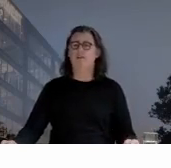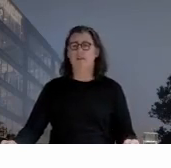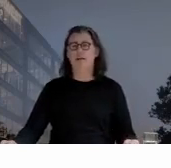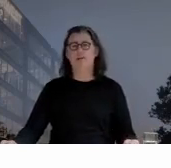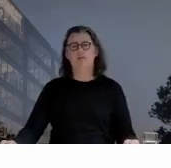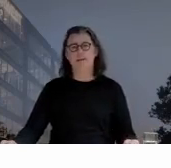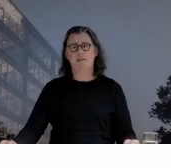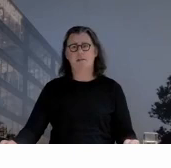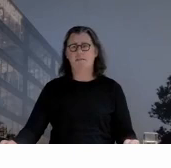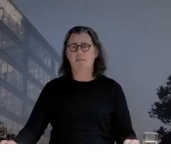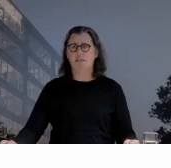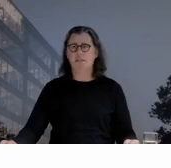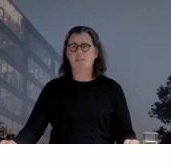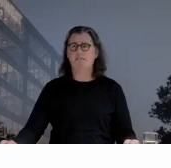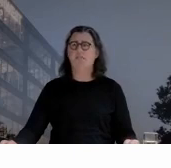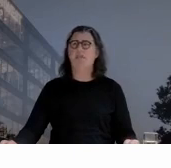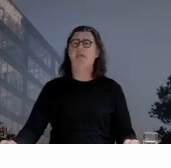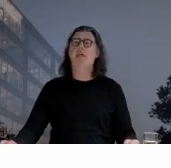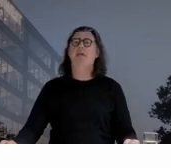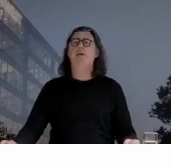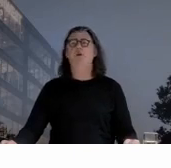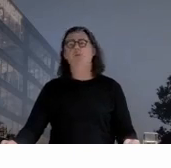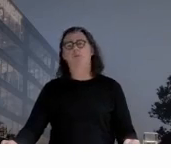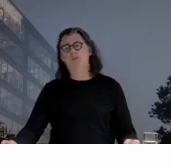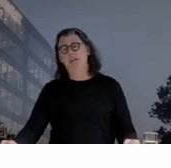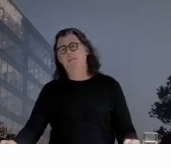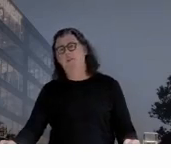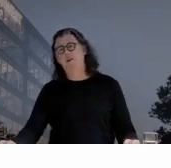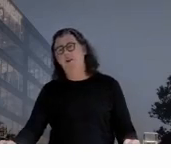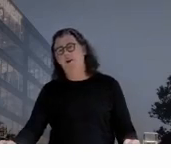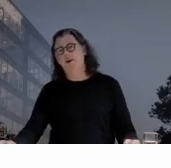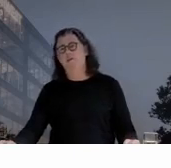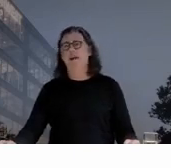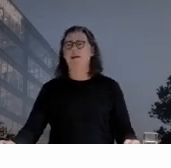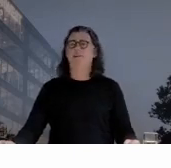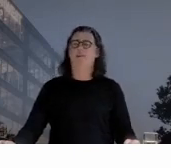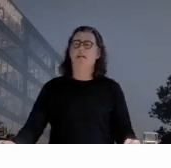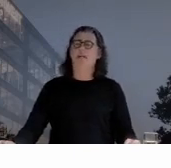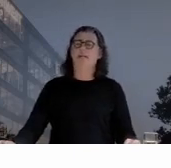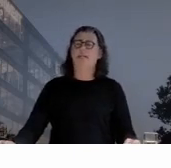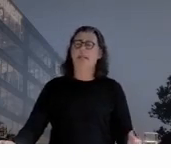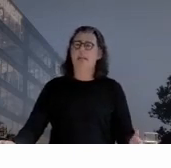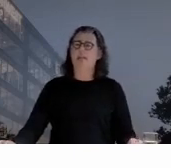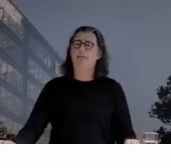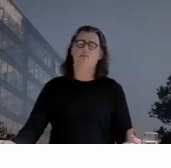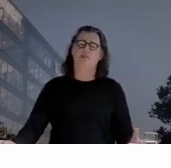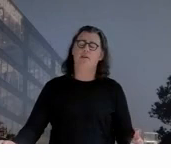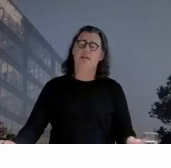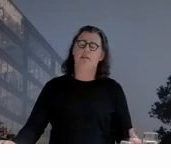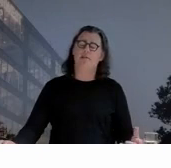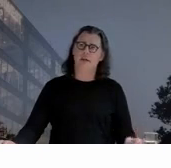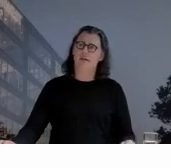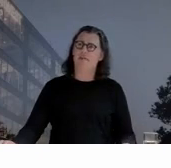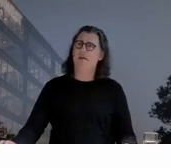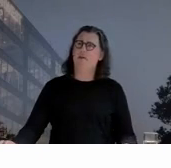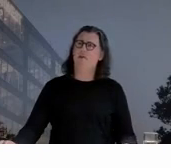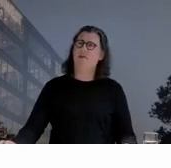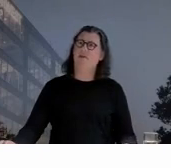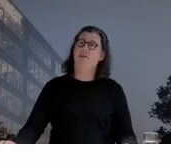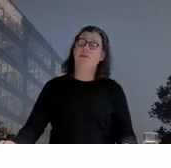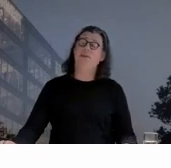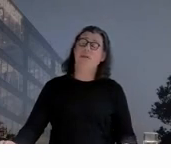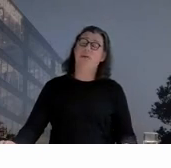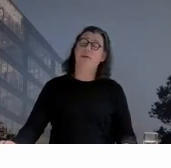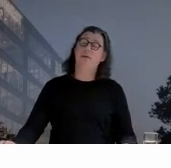it is cradle to practical completion. Go one step further and go right out to cradle to gate, or sorry, cradle to grave, and